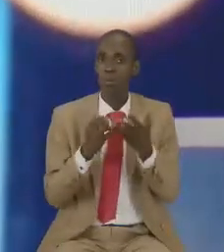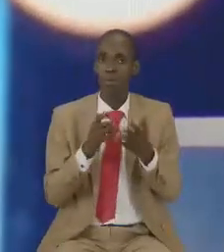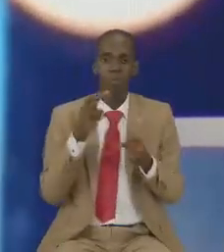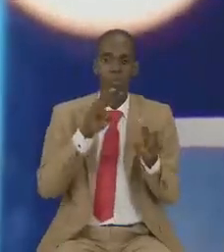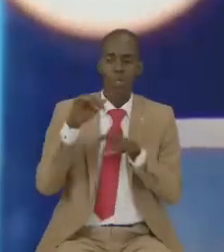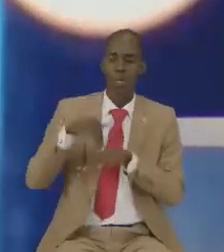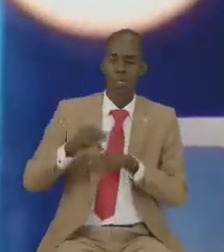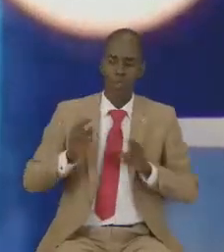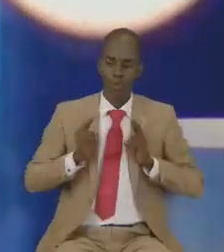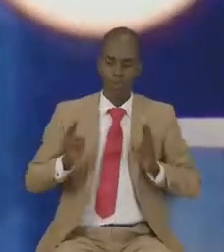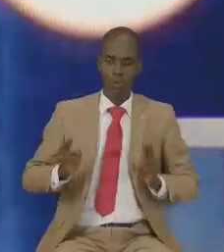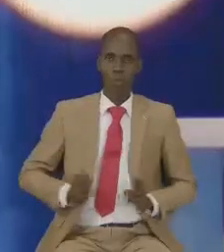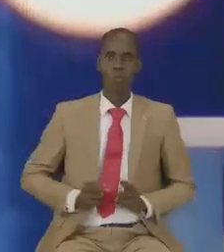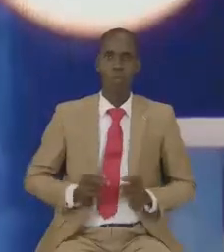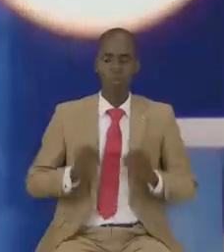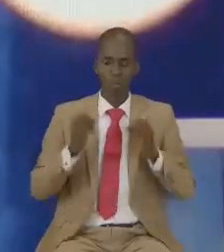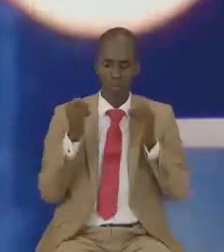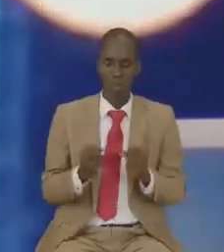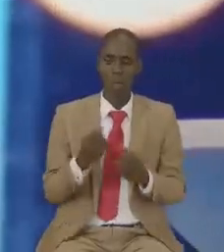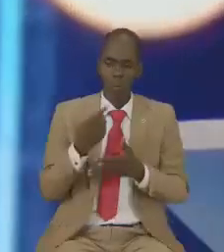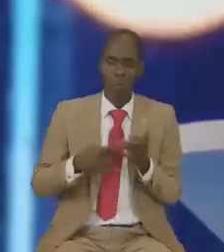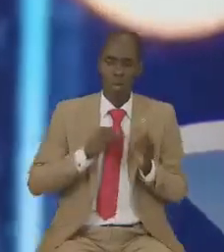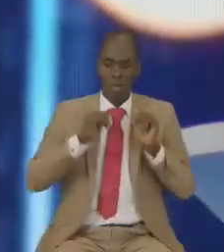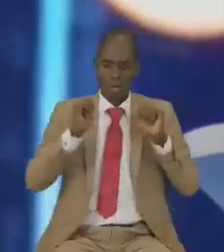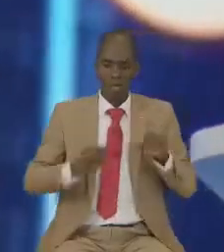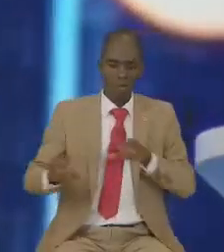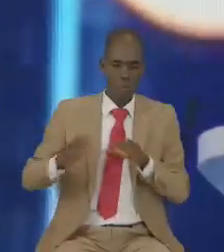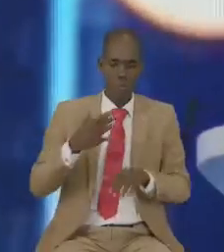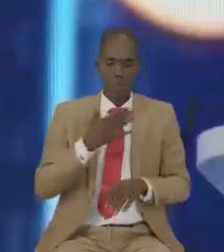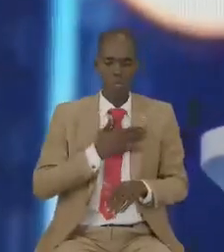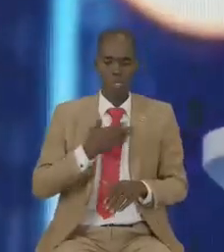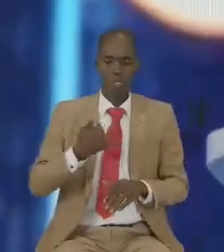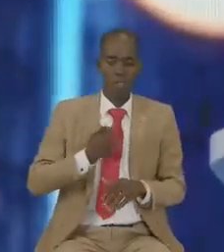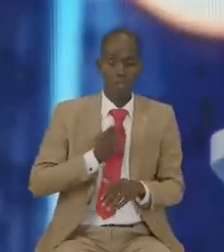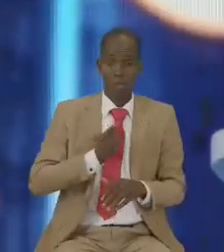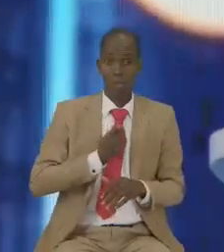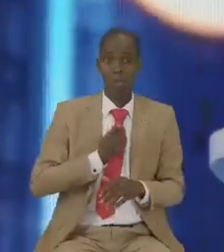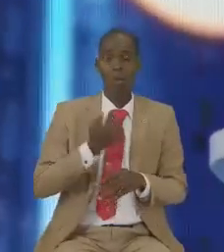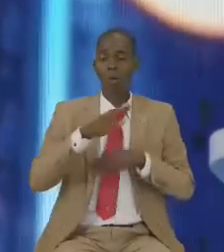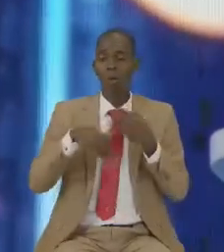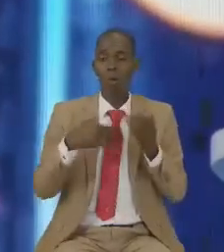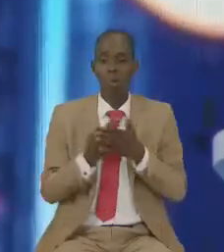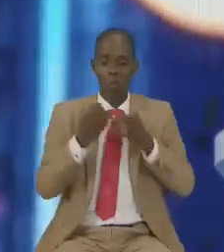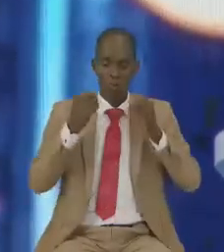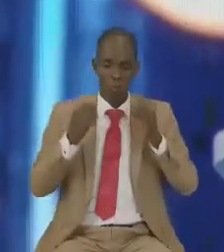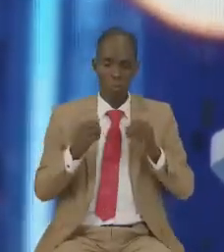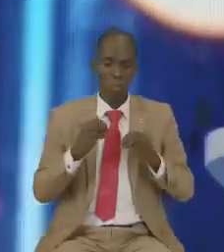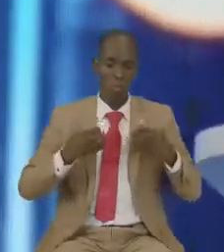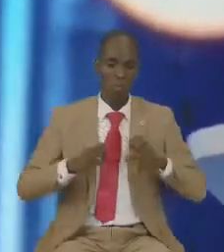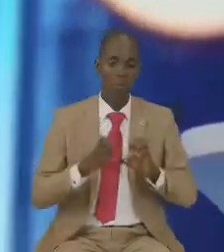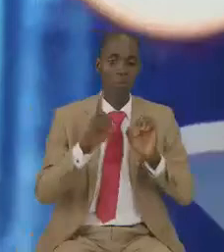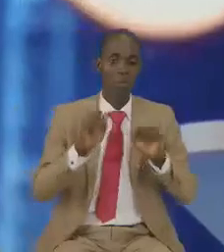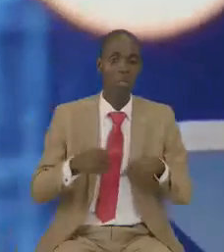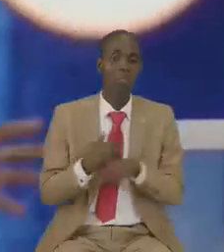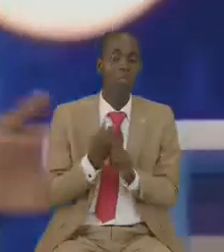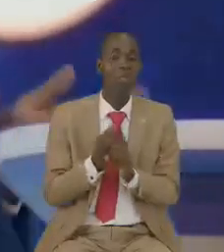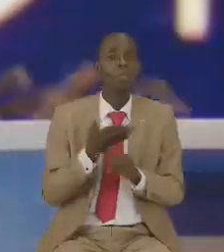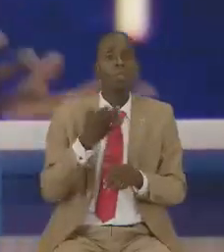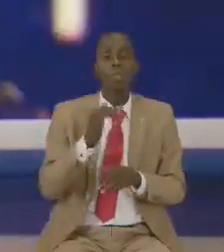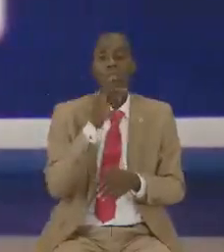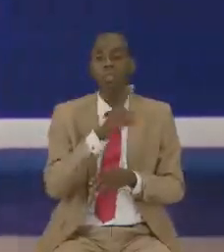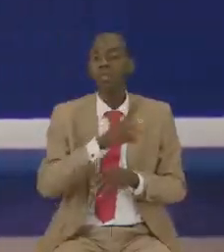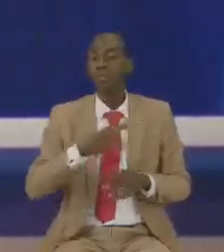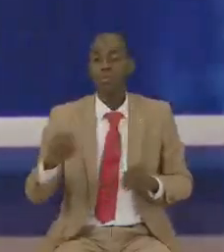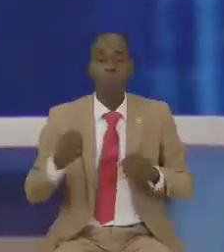effort, what I can do by myself, all the effort I can make. There's no salvation in the effort you